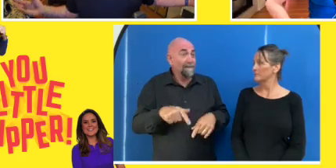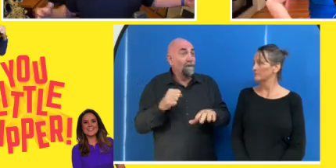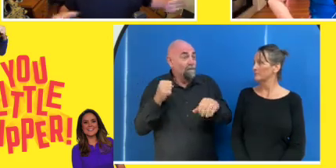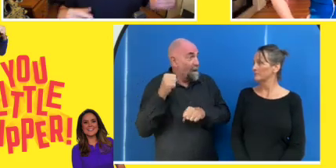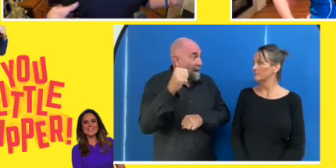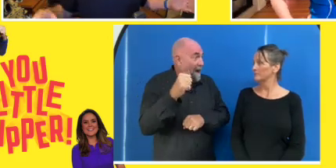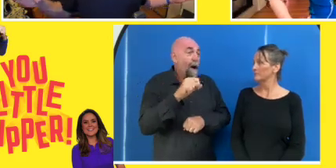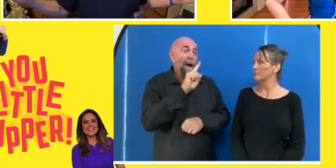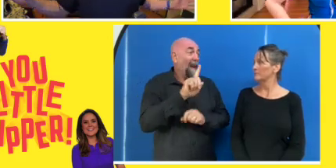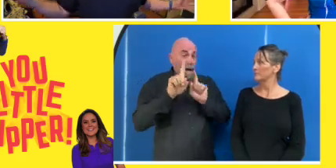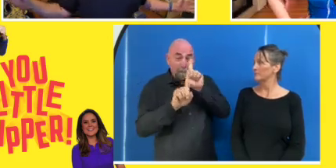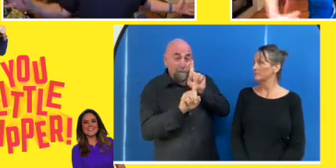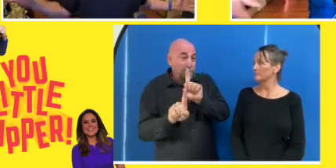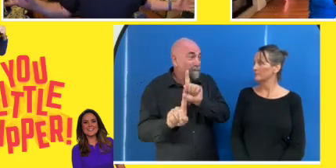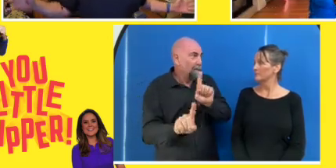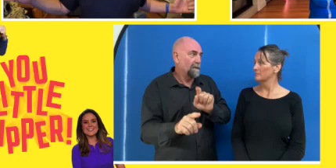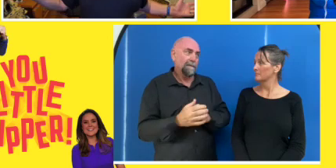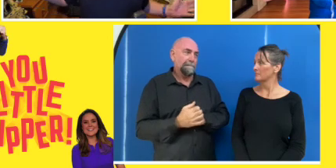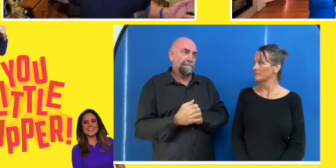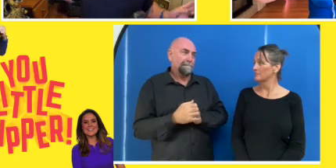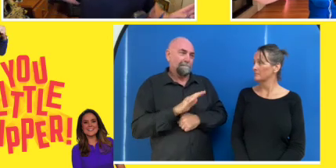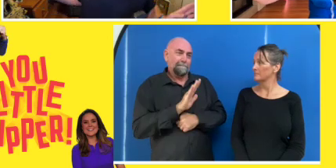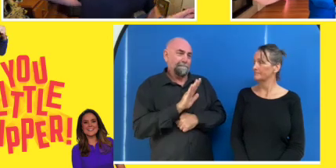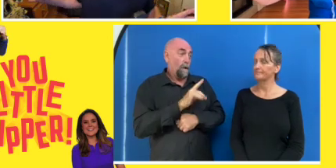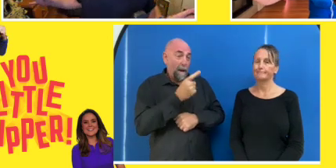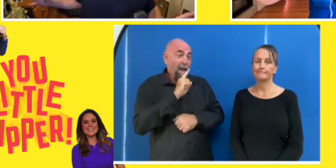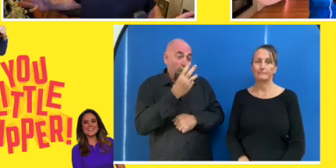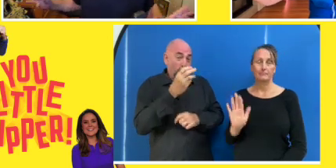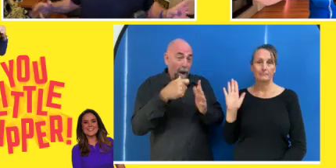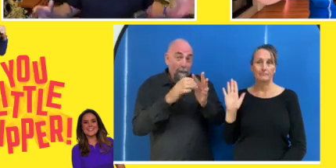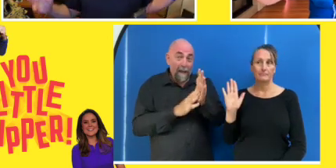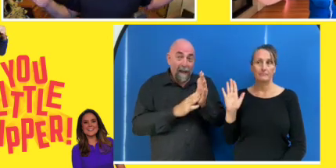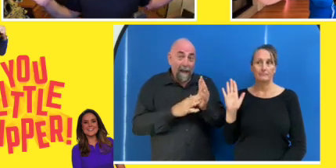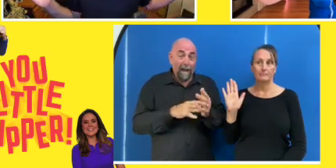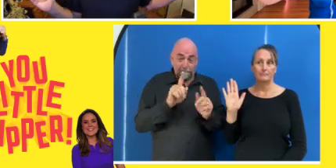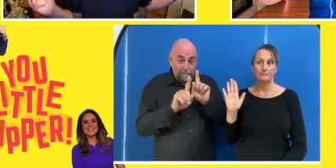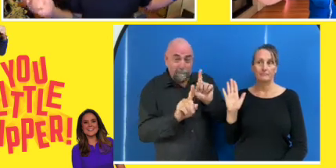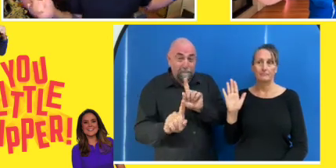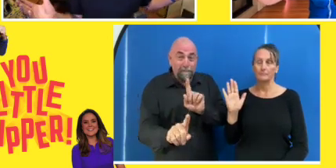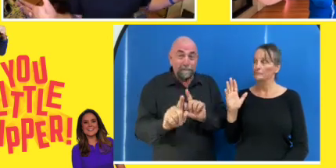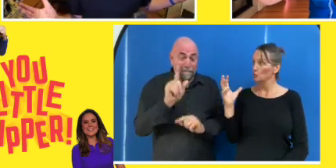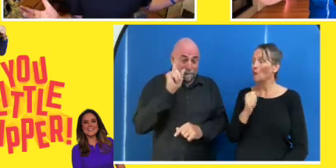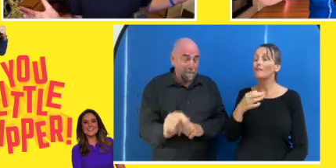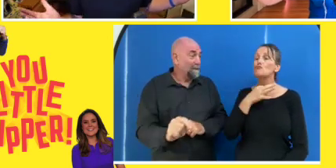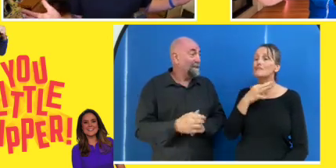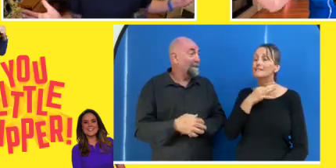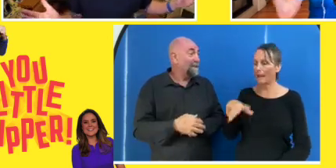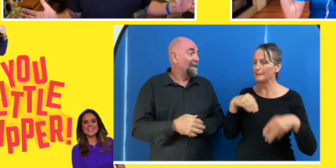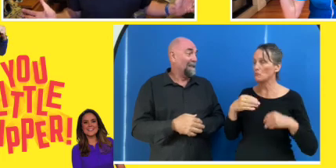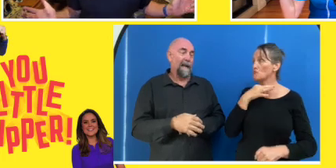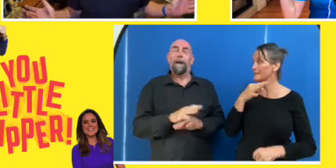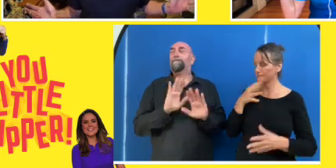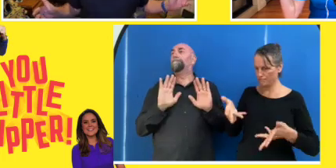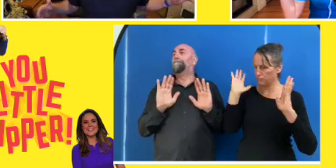journey, but maybe not down an icy hill going 130 kilometres an hour. Kurt, you know the saying. You got to risk it to get the biscuit.